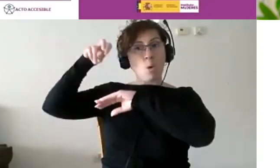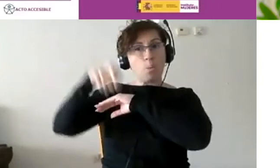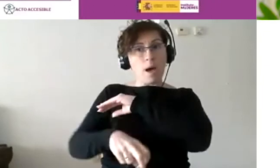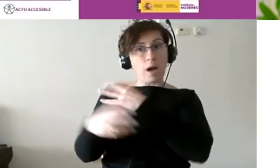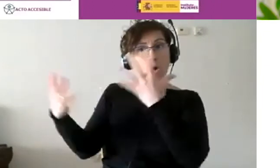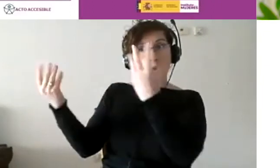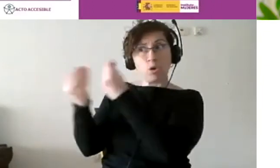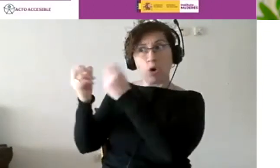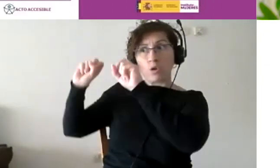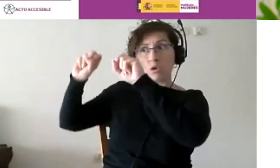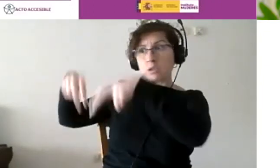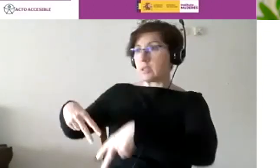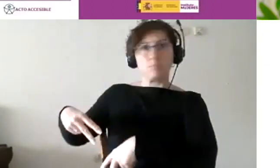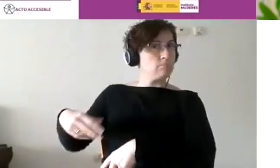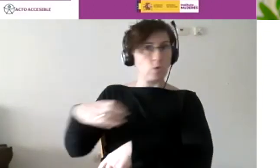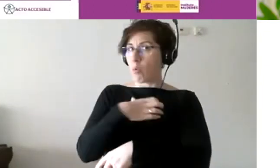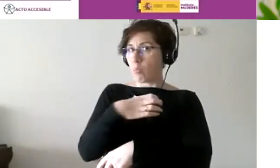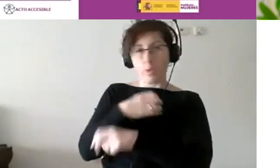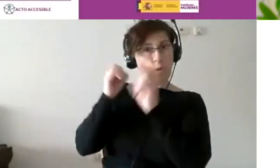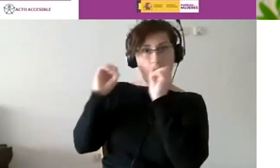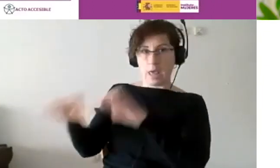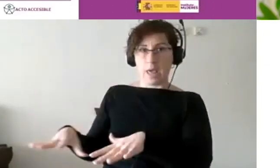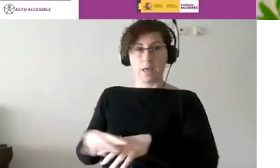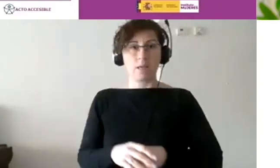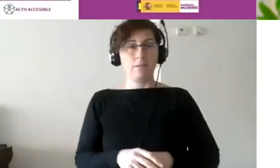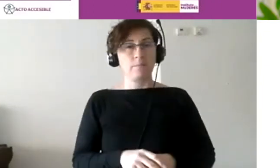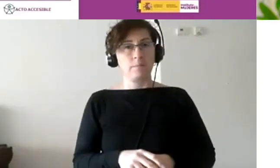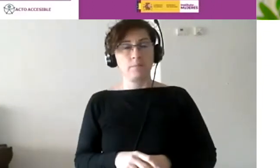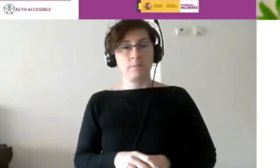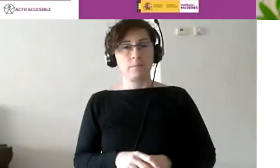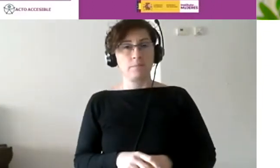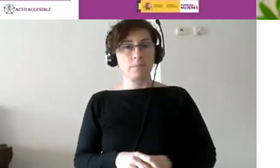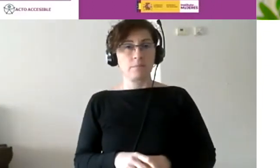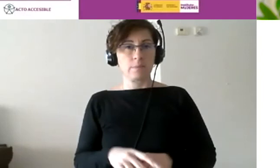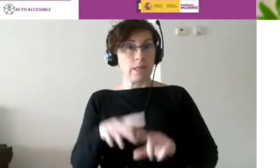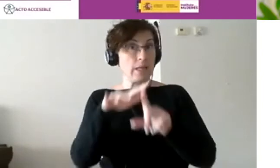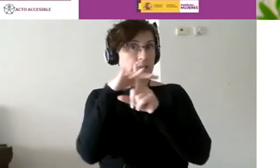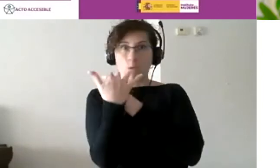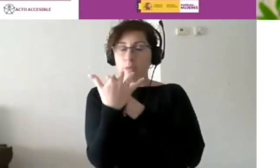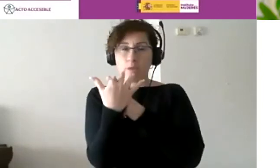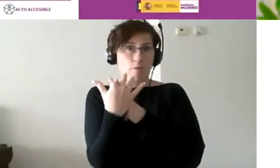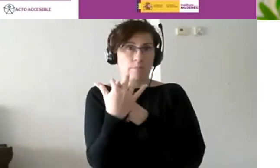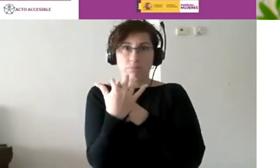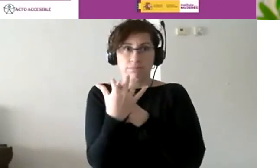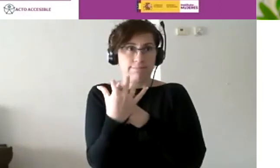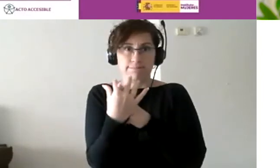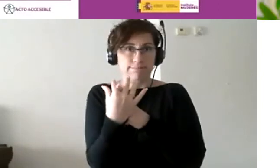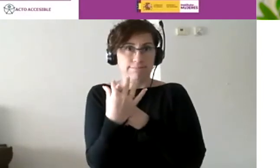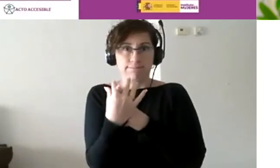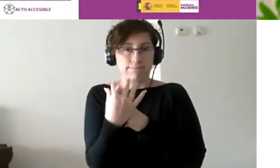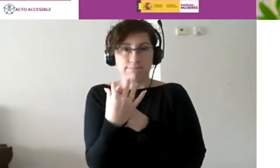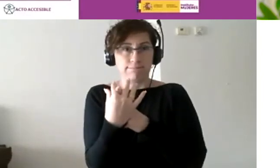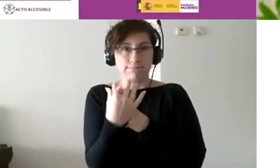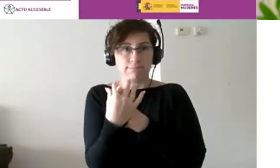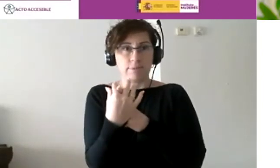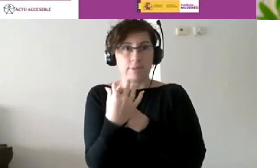And the situation was dramatic. And I said to Tatiana, come to Latvia. I'll help you to come, and I help you